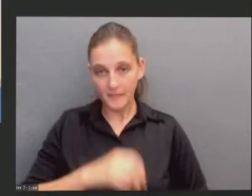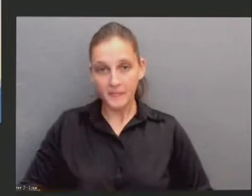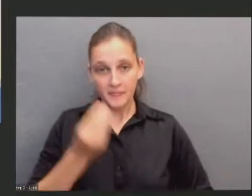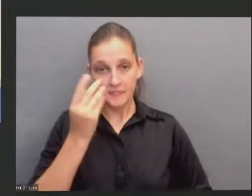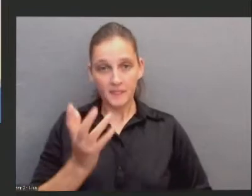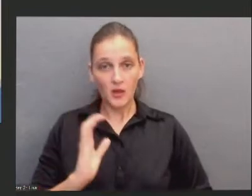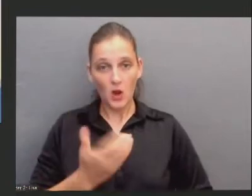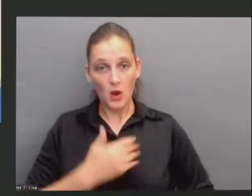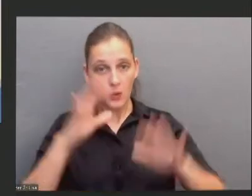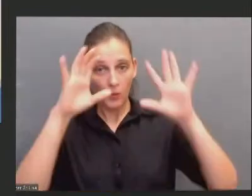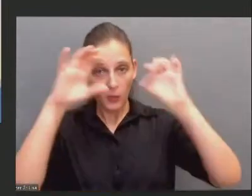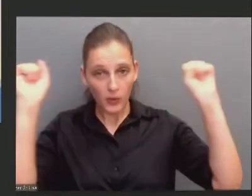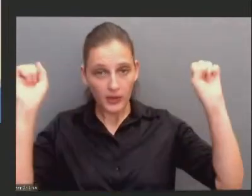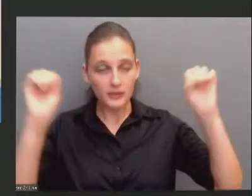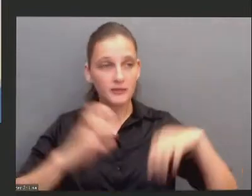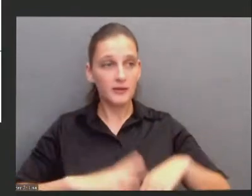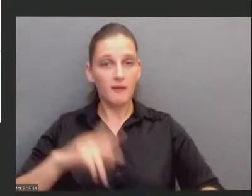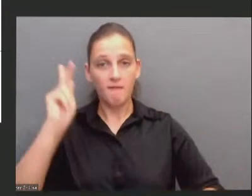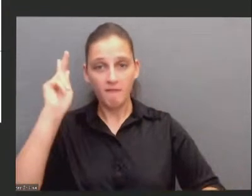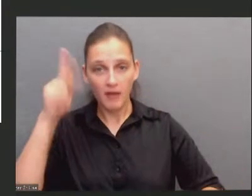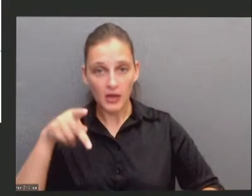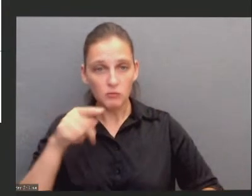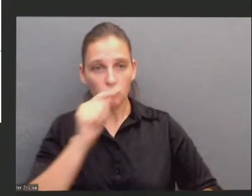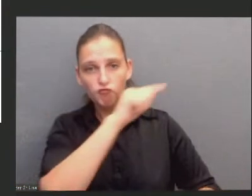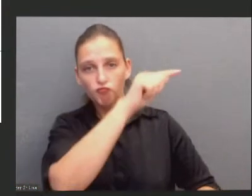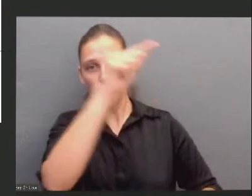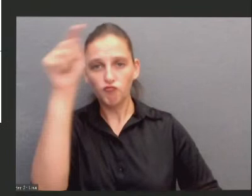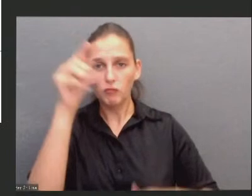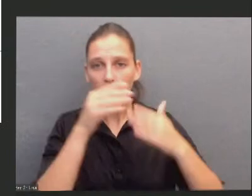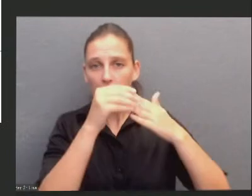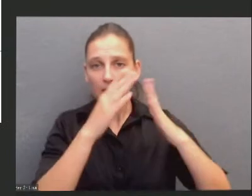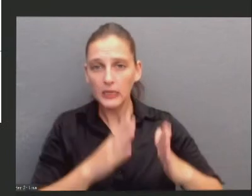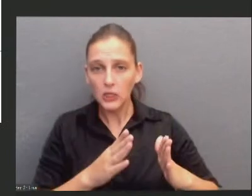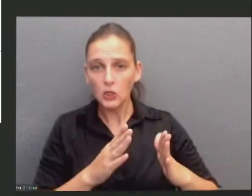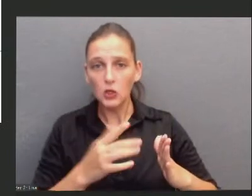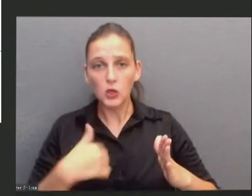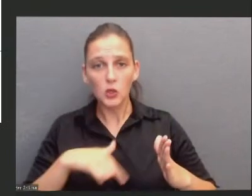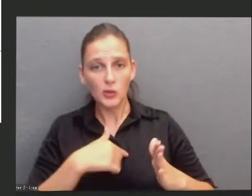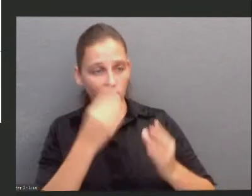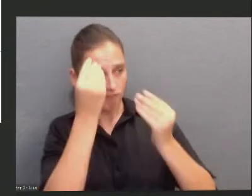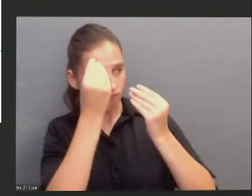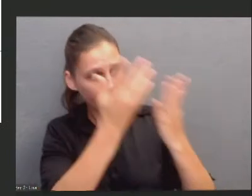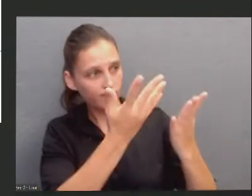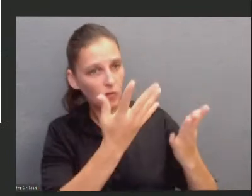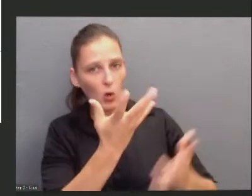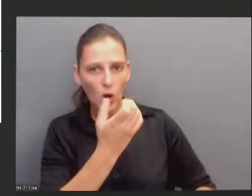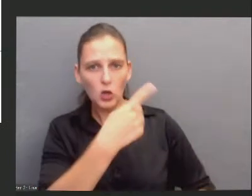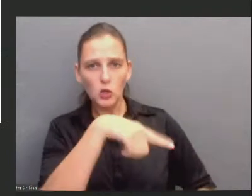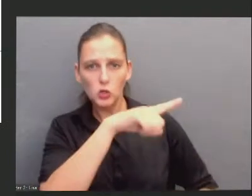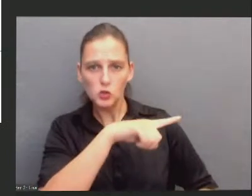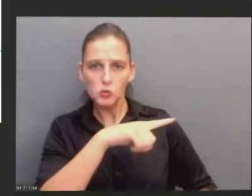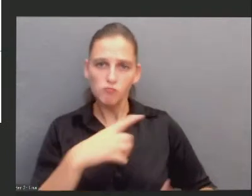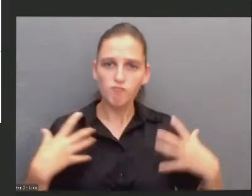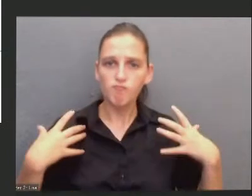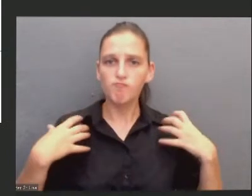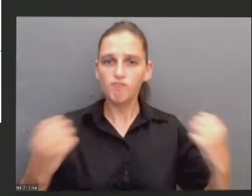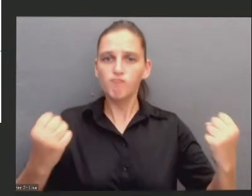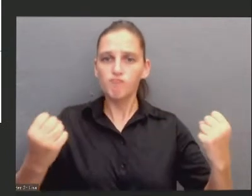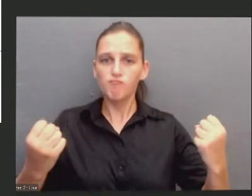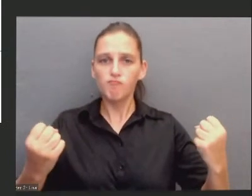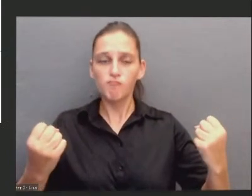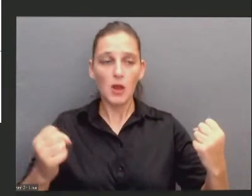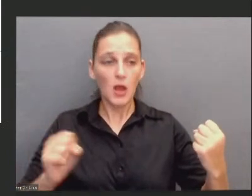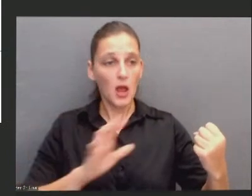and leaders across the administration is that we want you to be bold, and we want your response to the